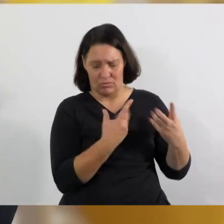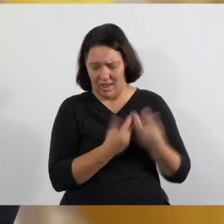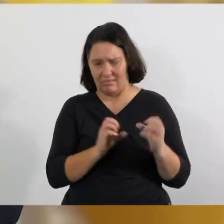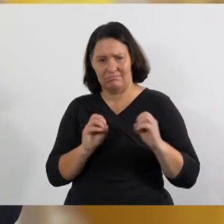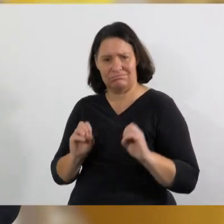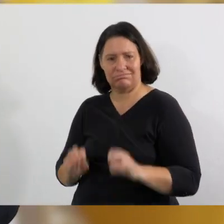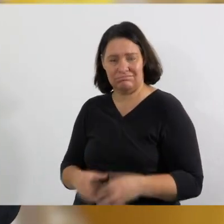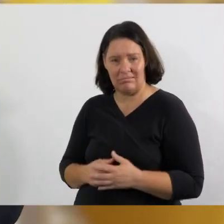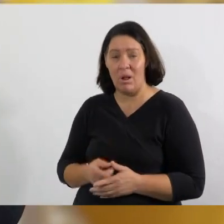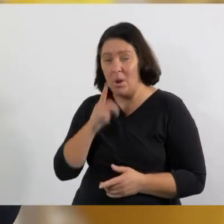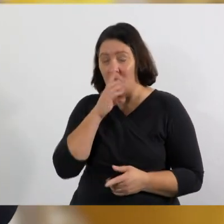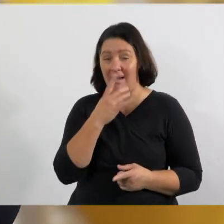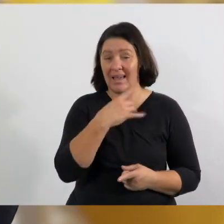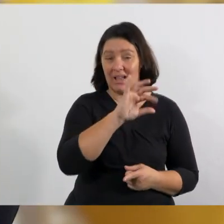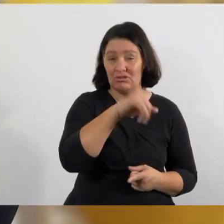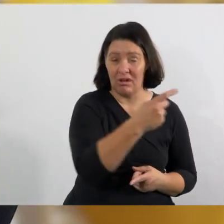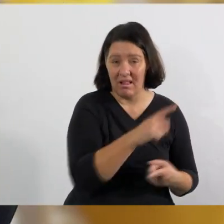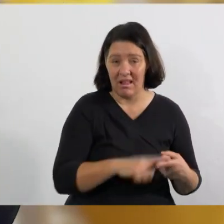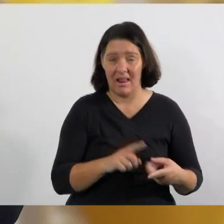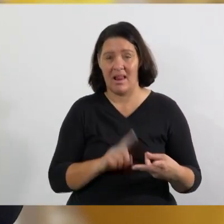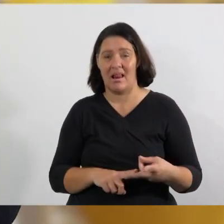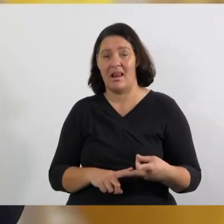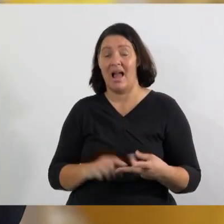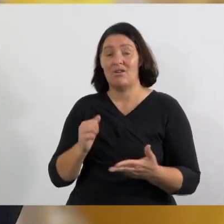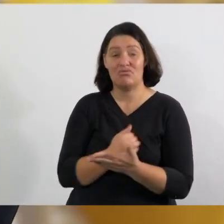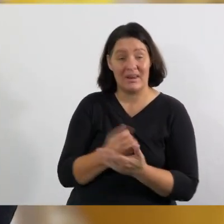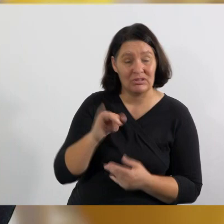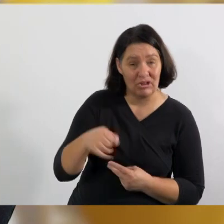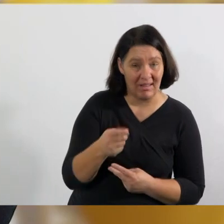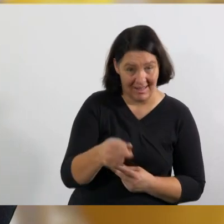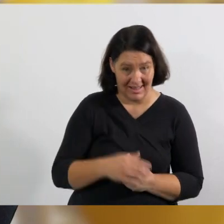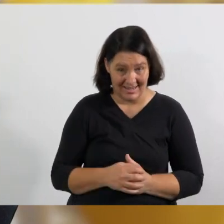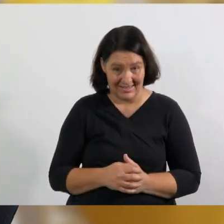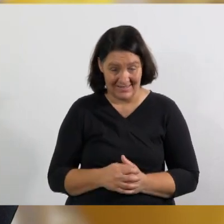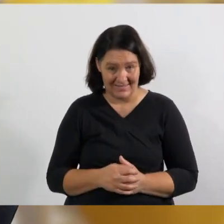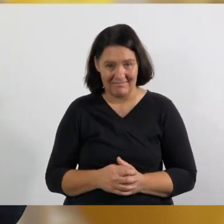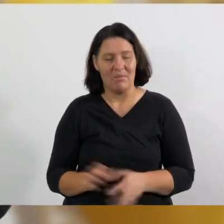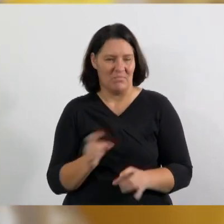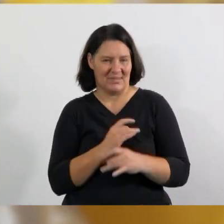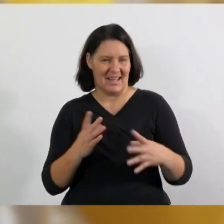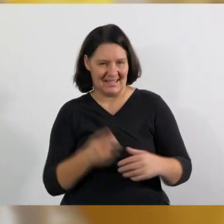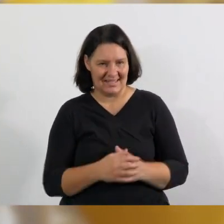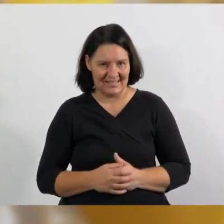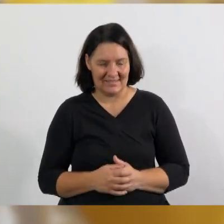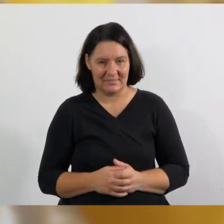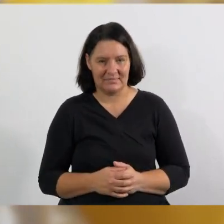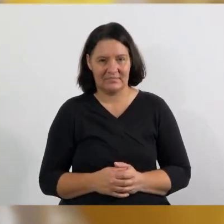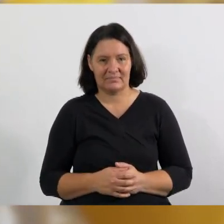do that. We're going to look into cash journals as well as credit journals. Let us